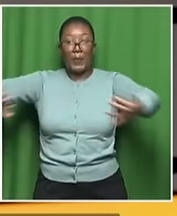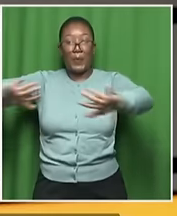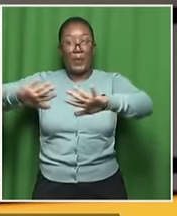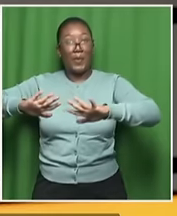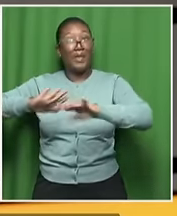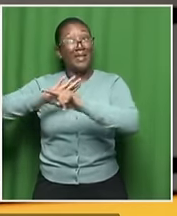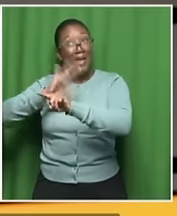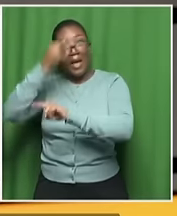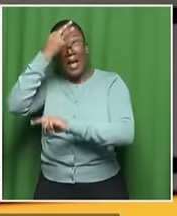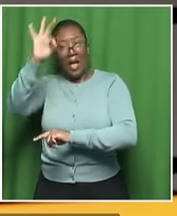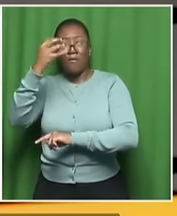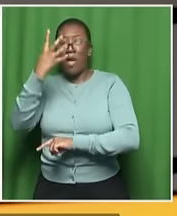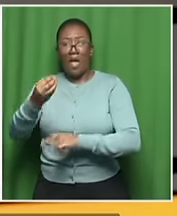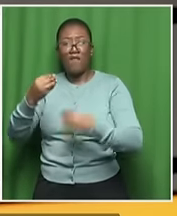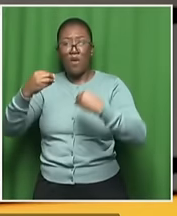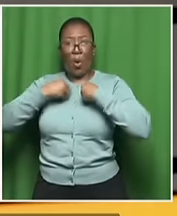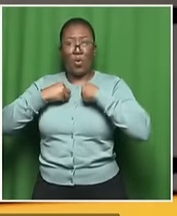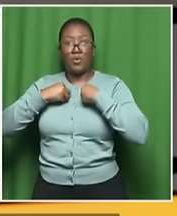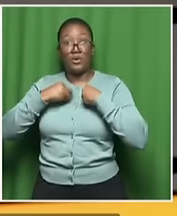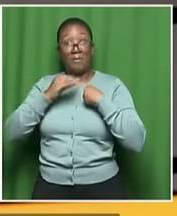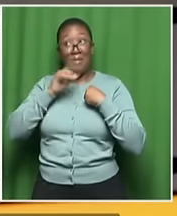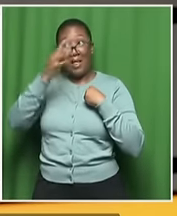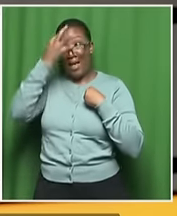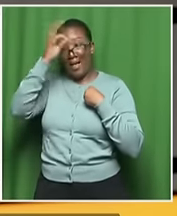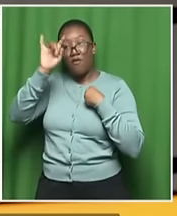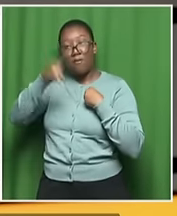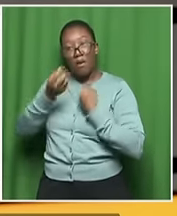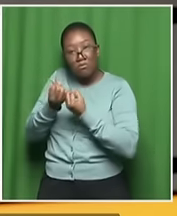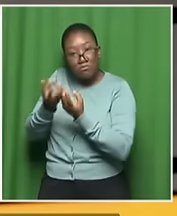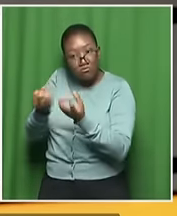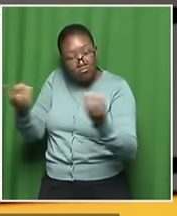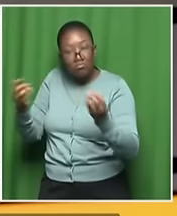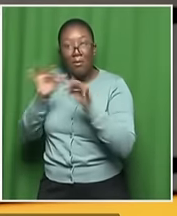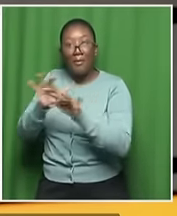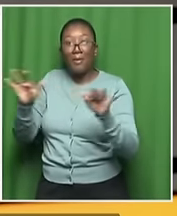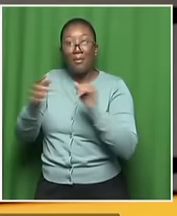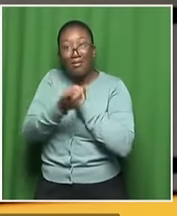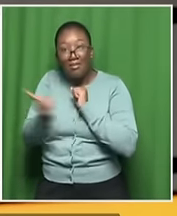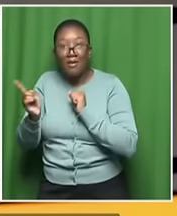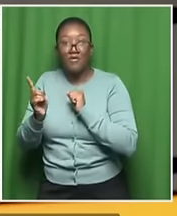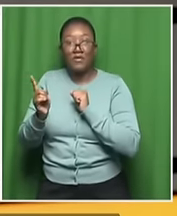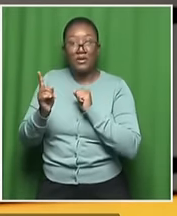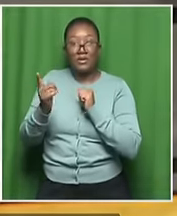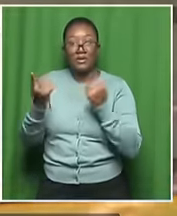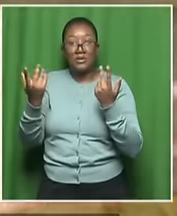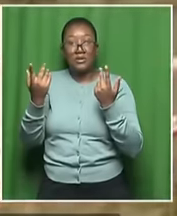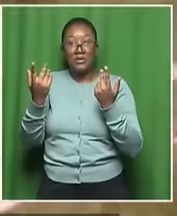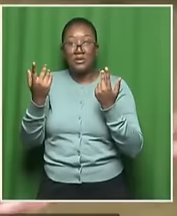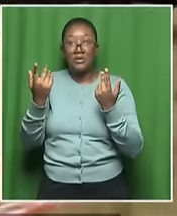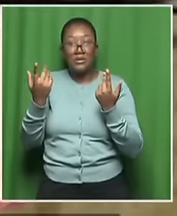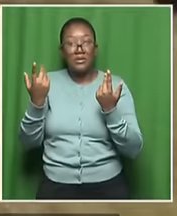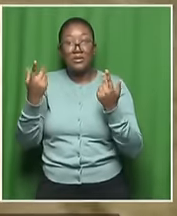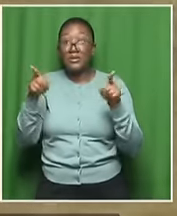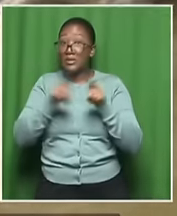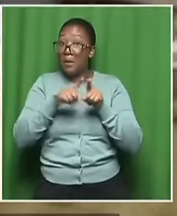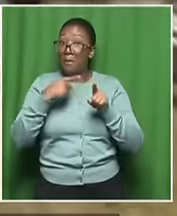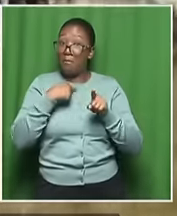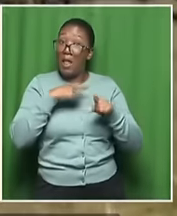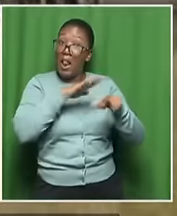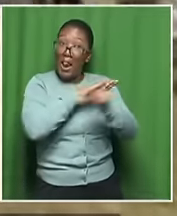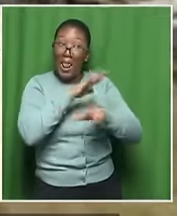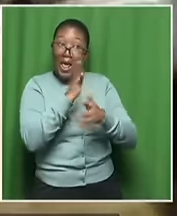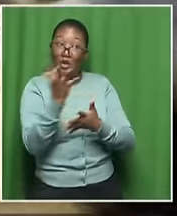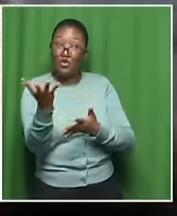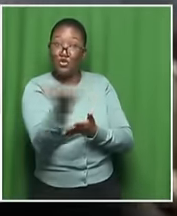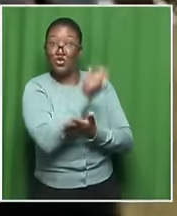avail those land for land reform. When it comes to expropriation without compensation,